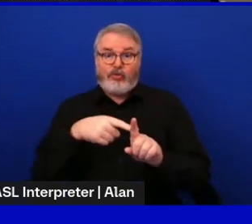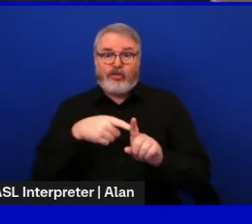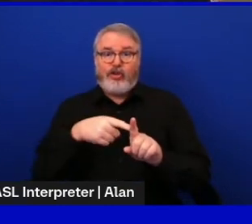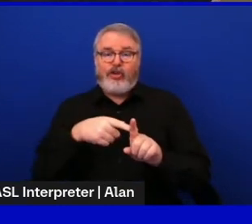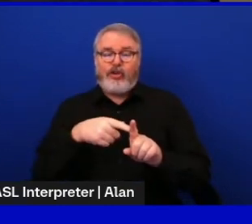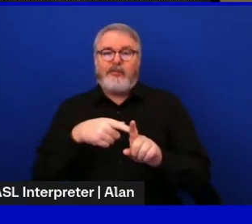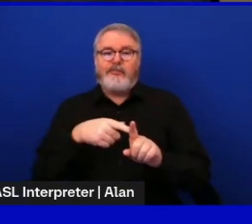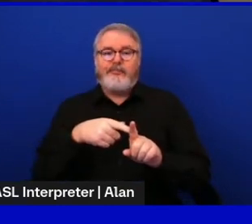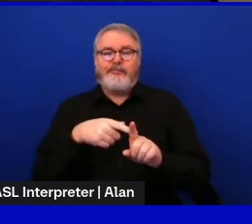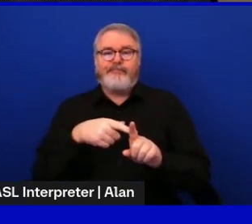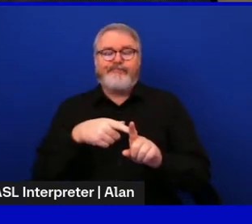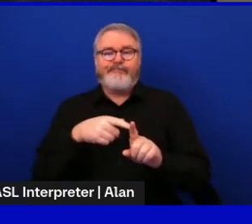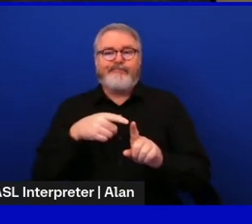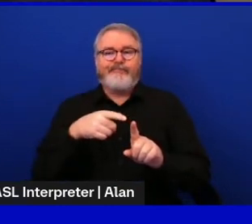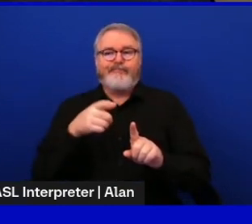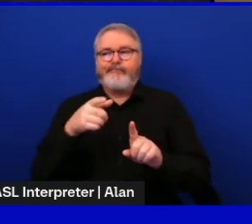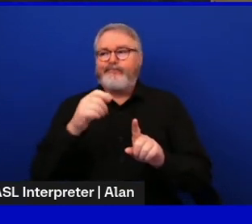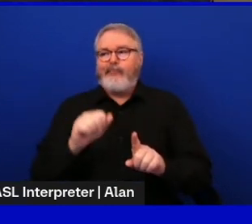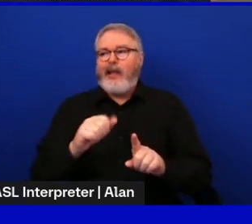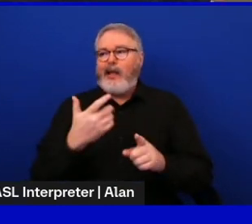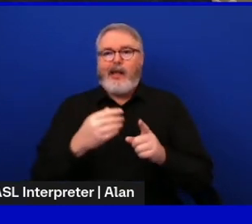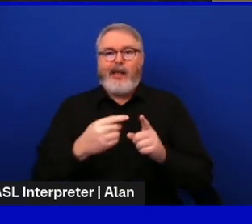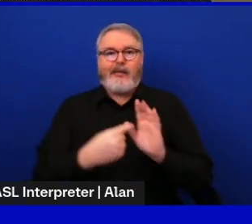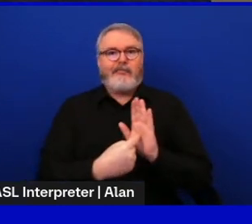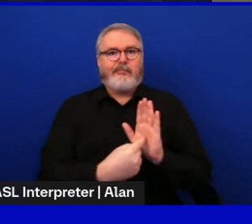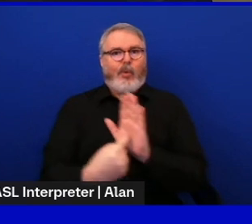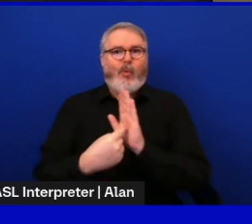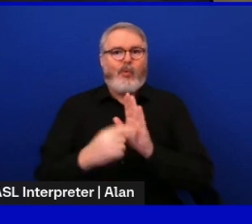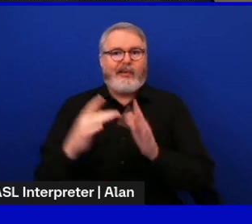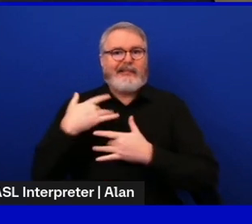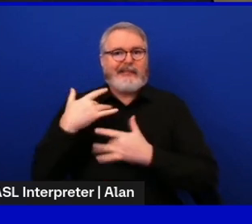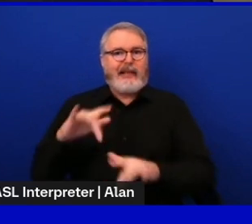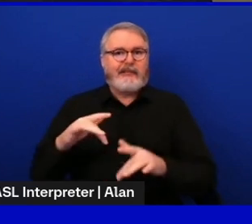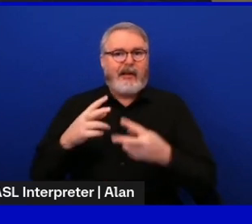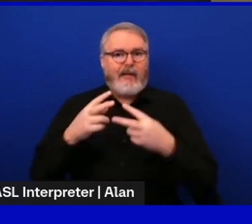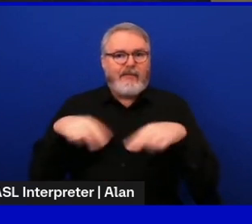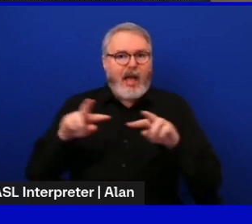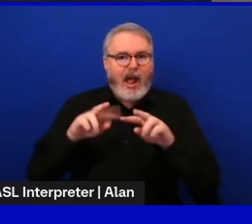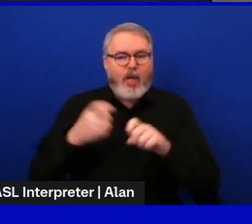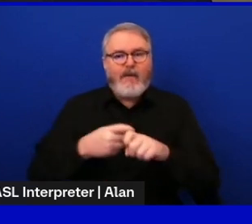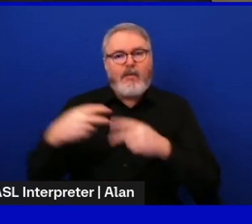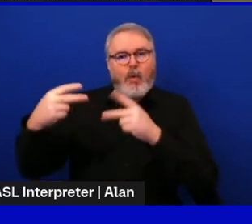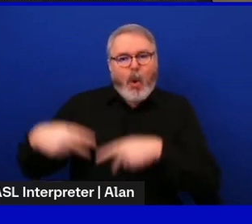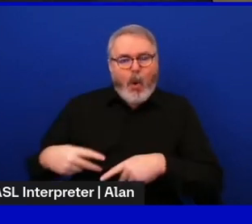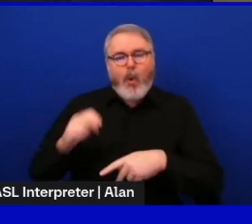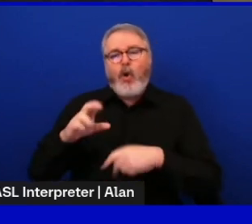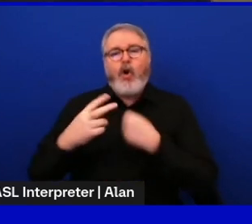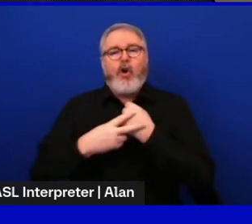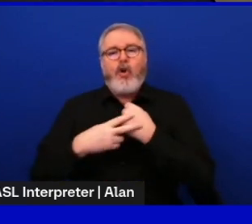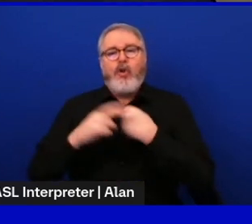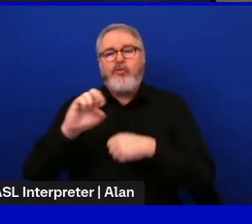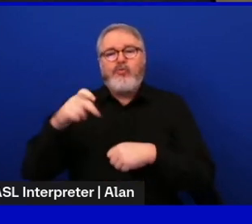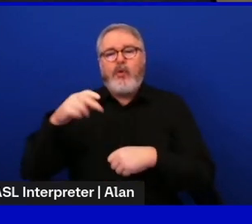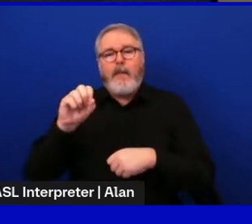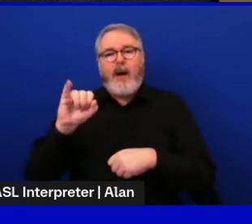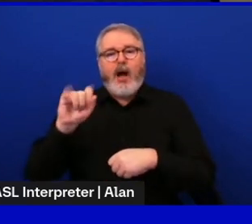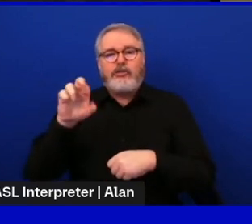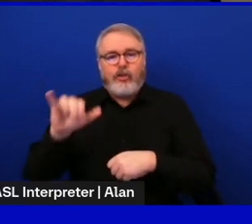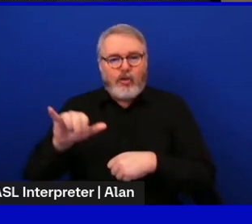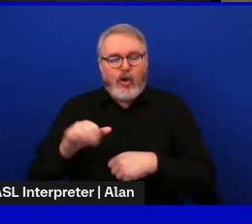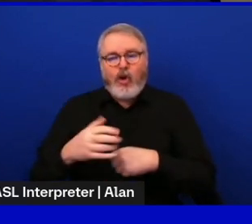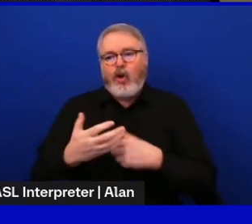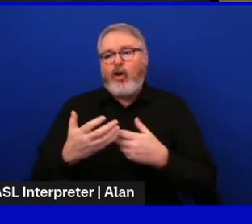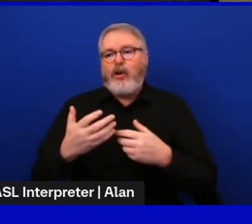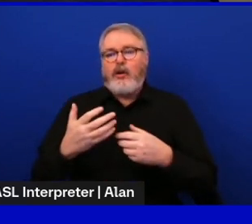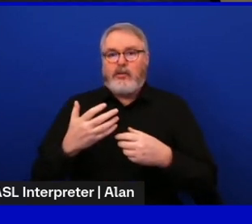of all, you can kind of expose your sensitive values from code or your repository where you're storing your code. Secondly, you can